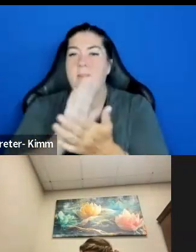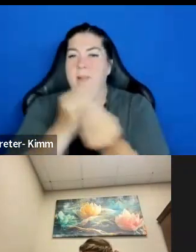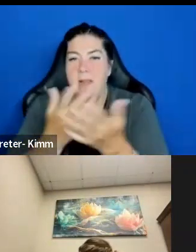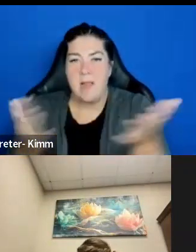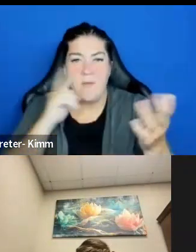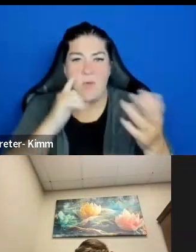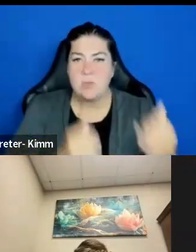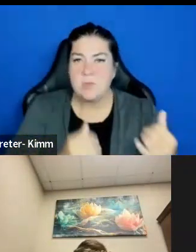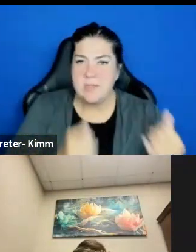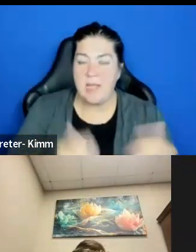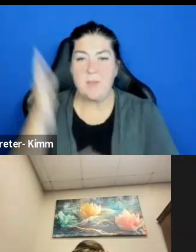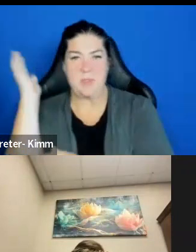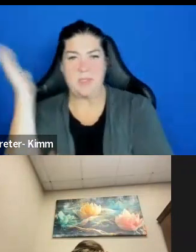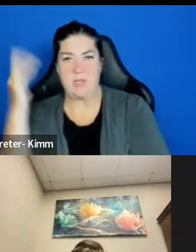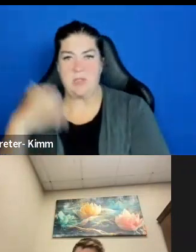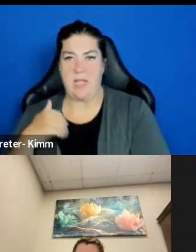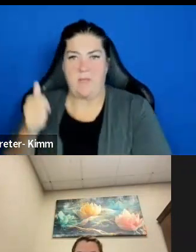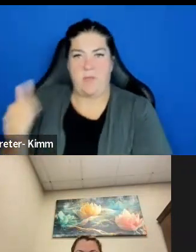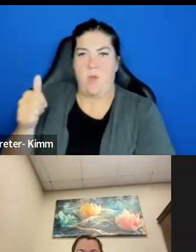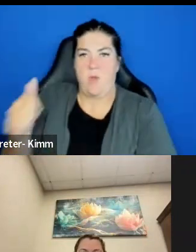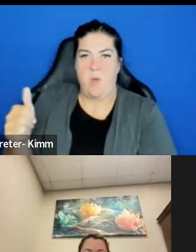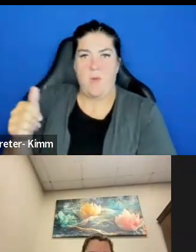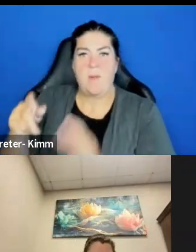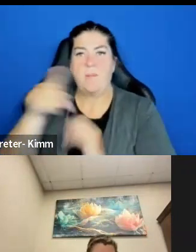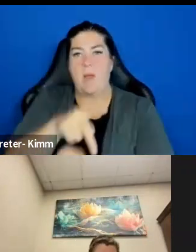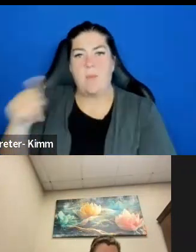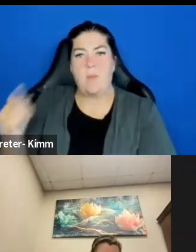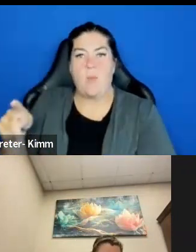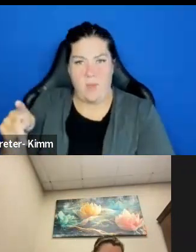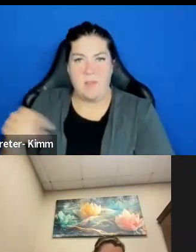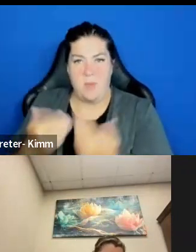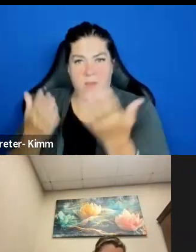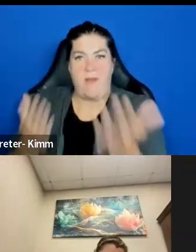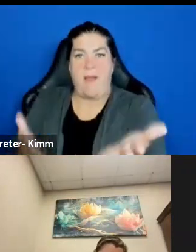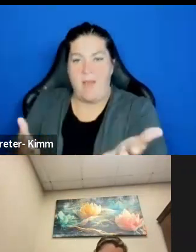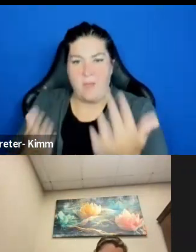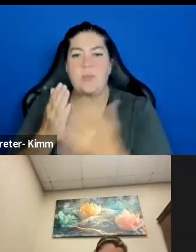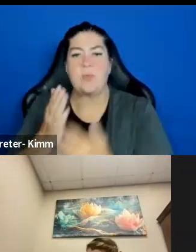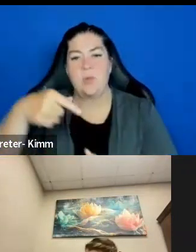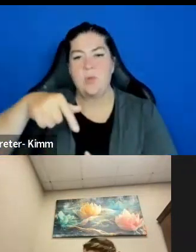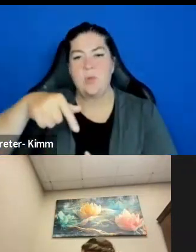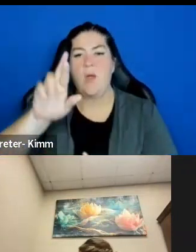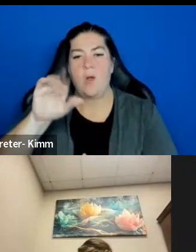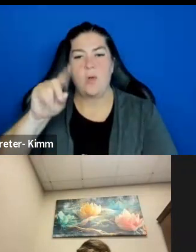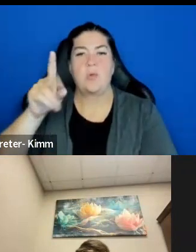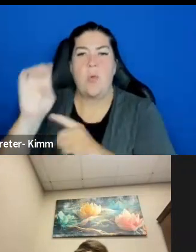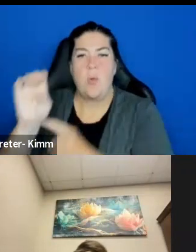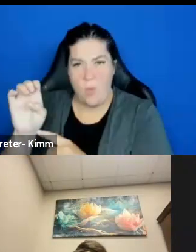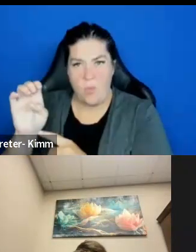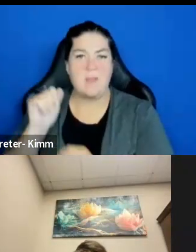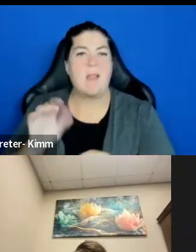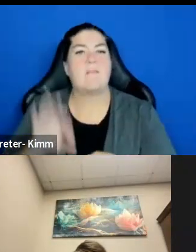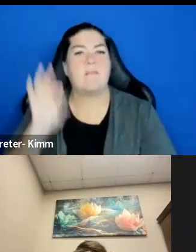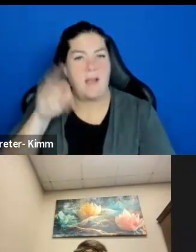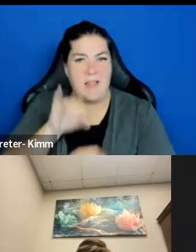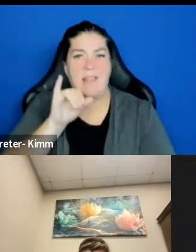All of our presenters have provided their PowerPoint presentation, as well as some additional resources. You can find those within that